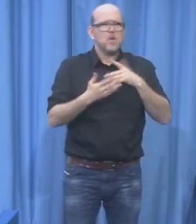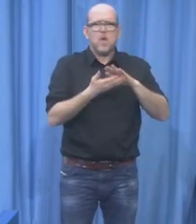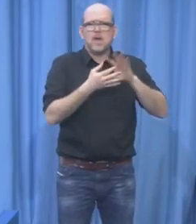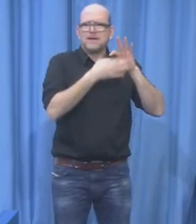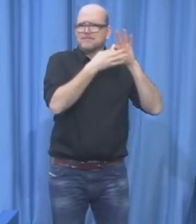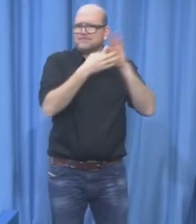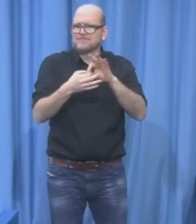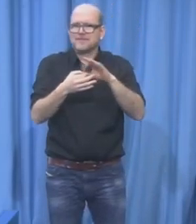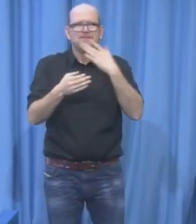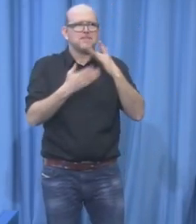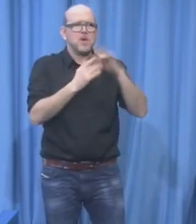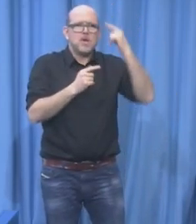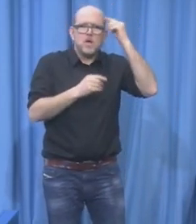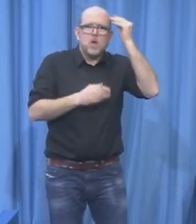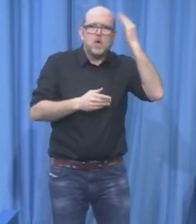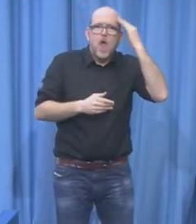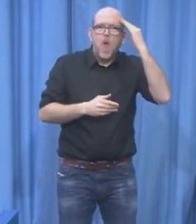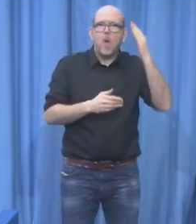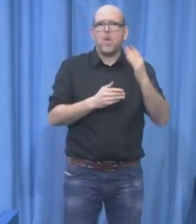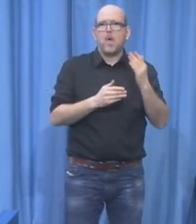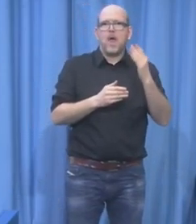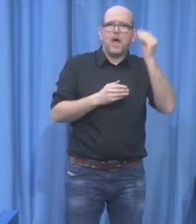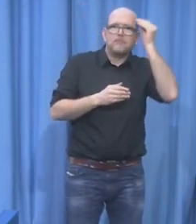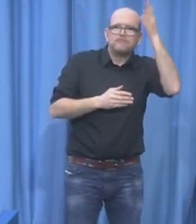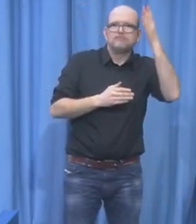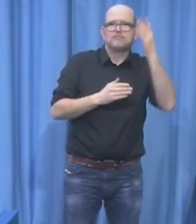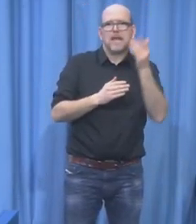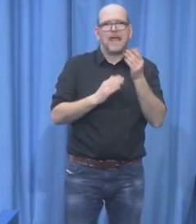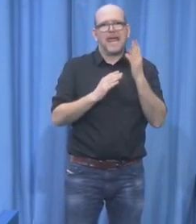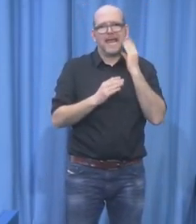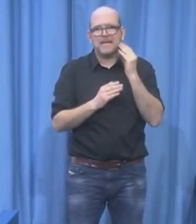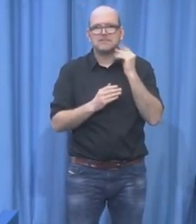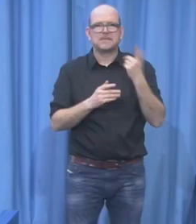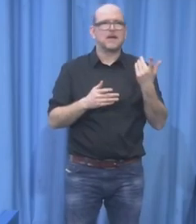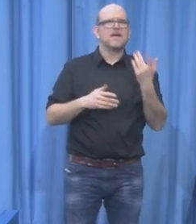and then now she works full-time in a daycare. So,